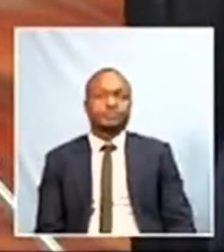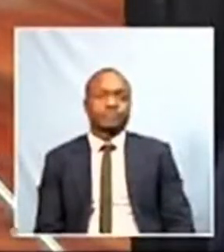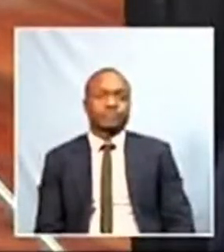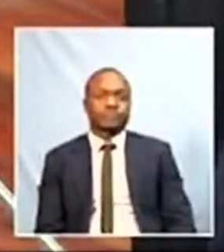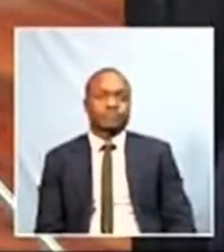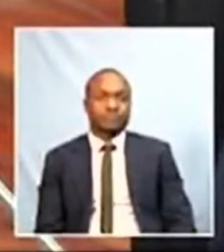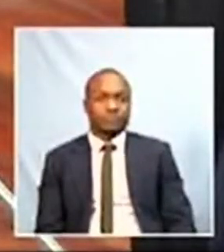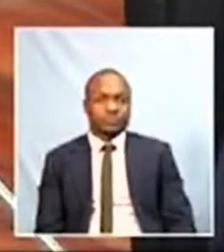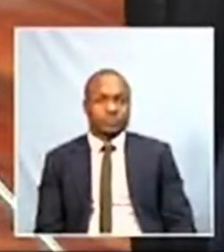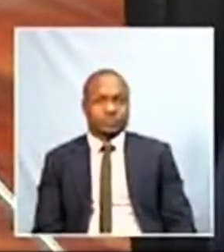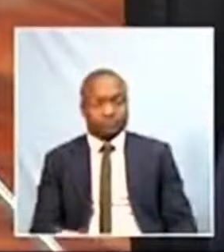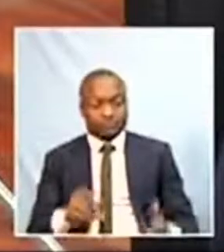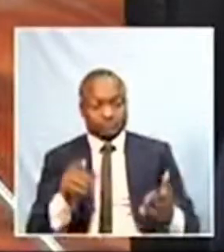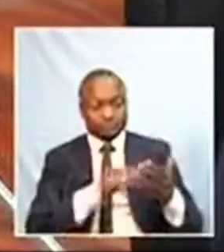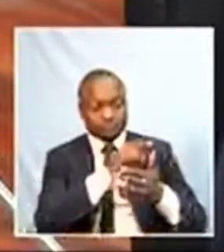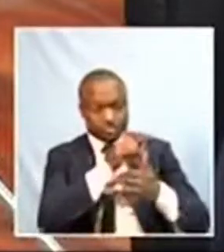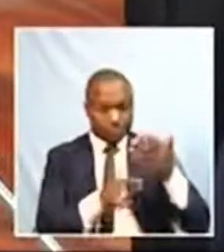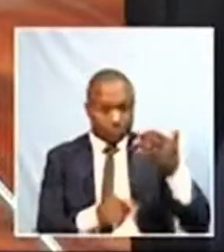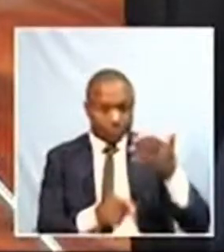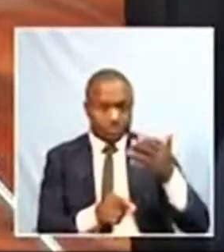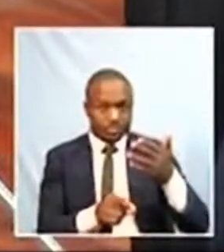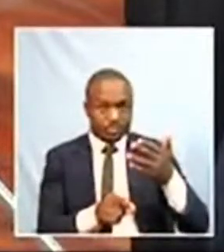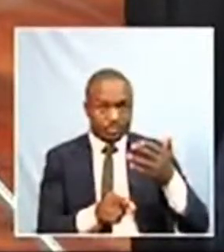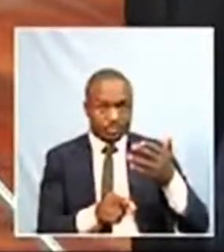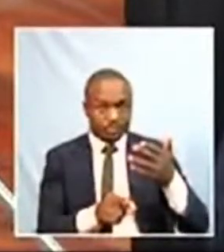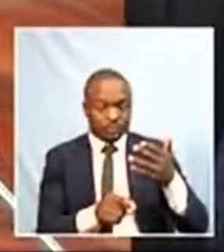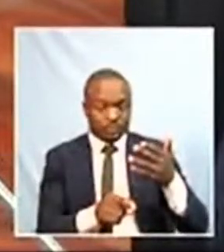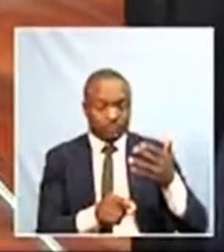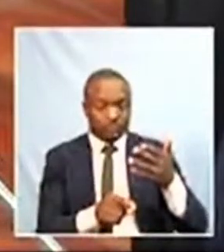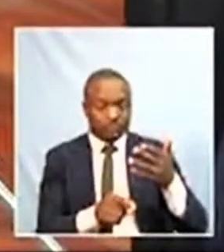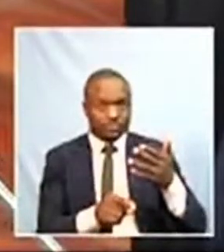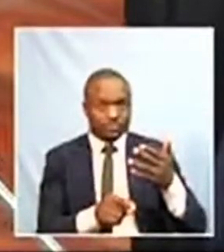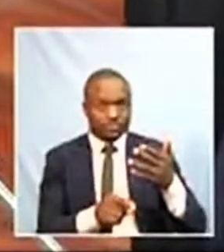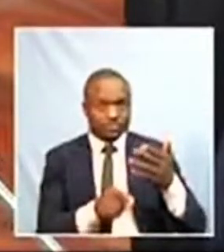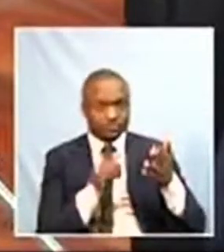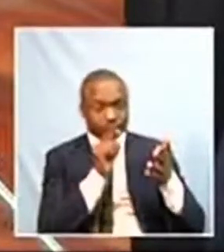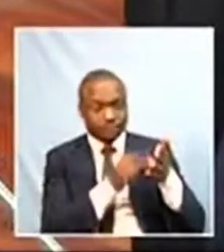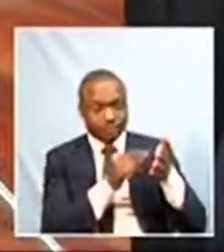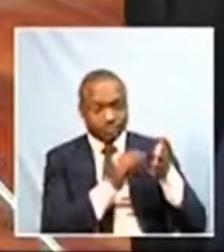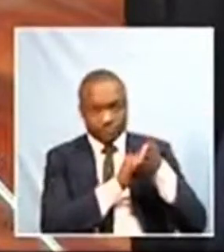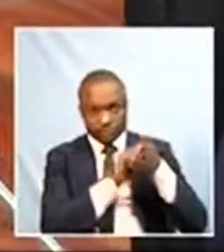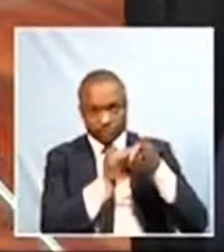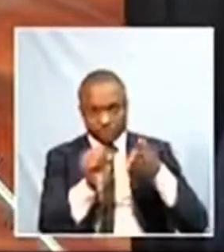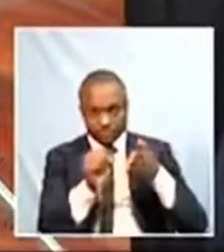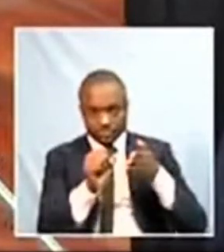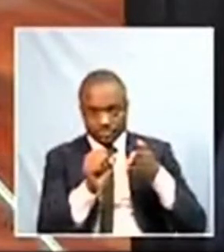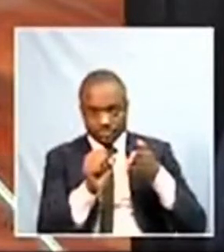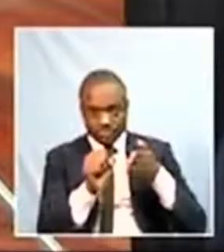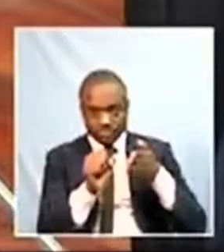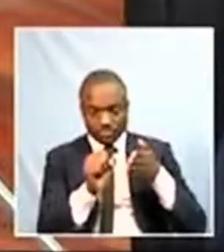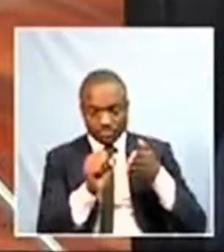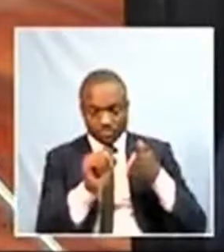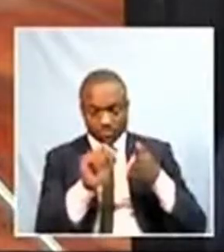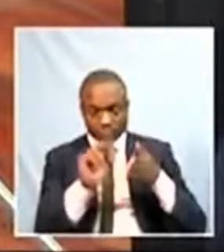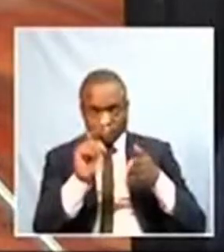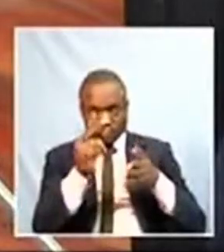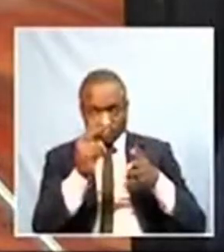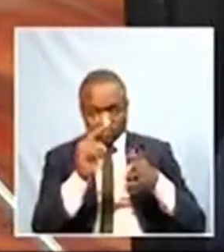We cancel the said late sentence from the second